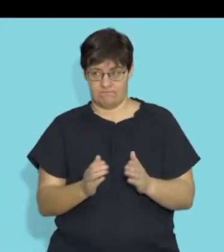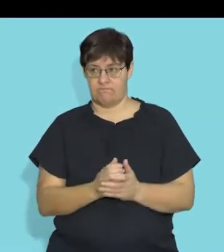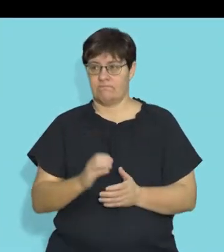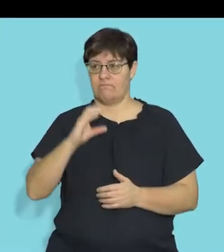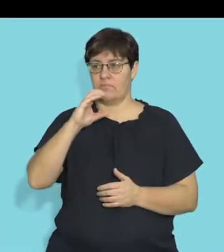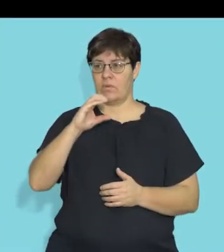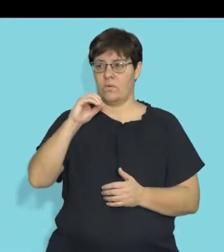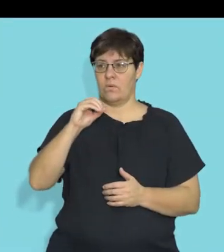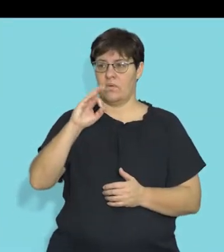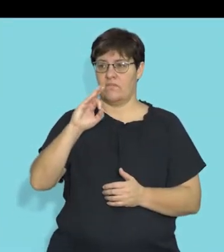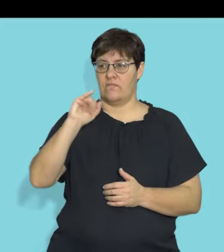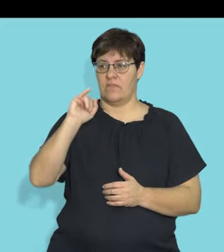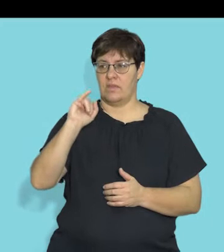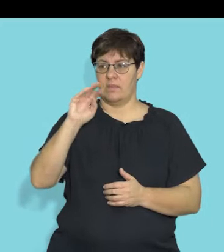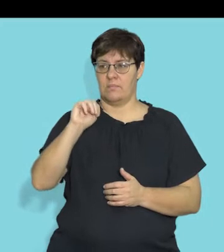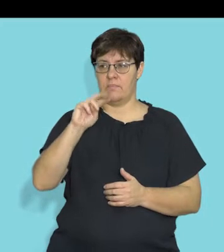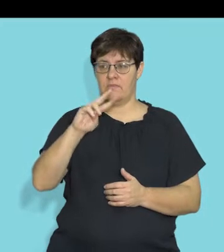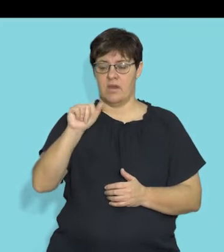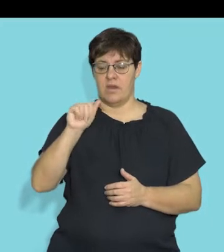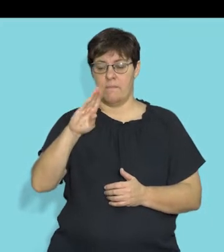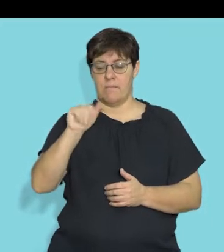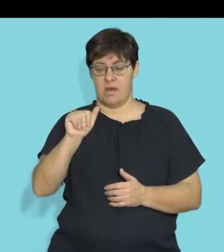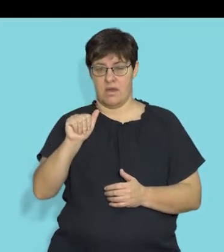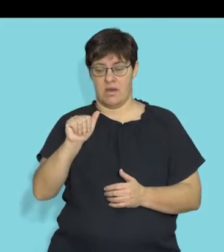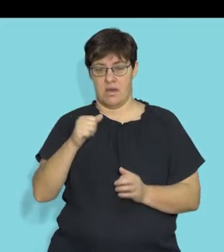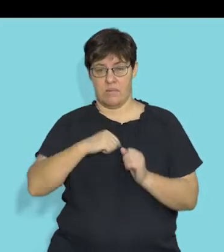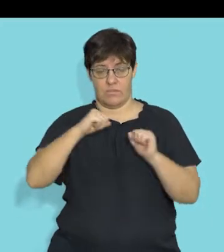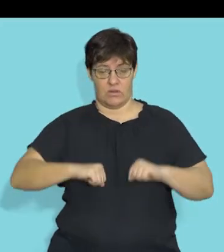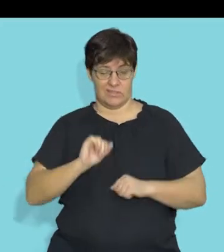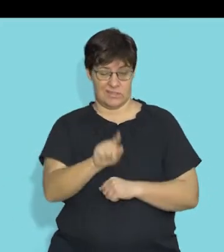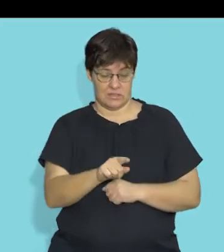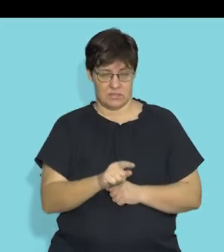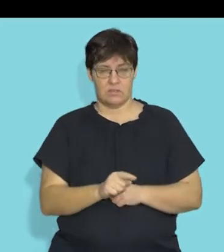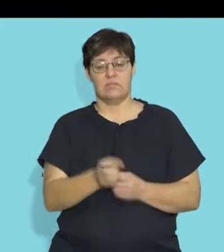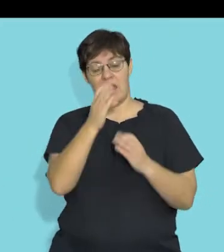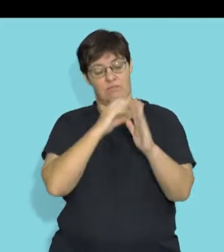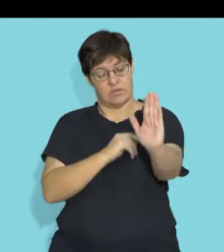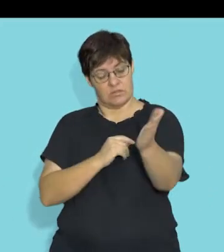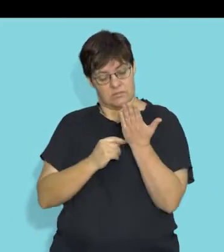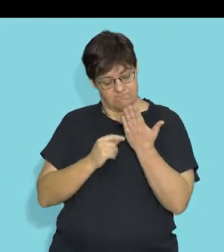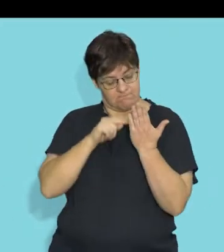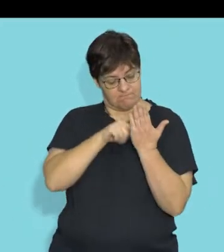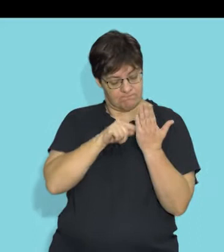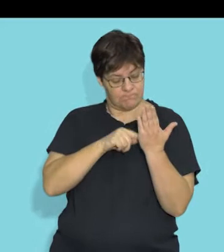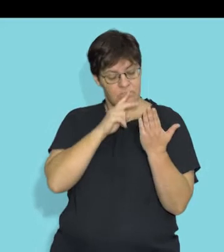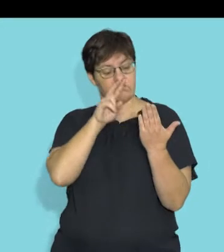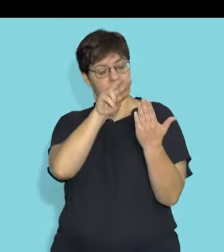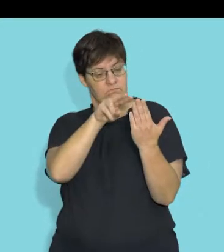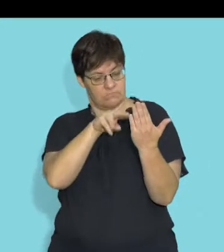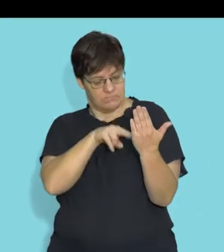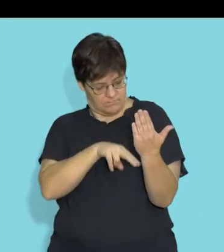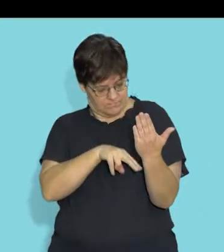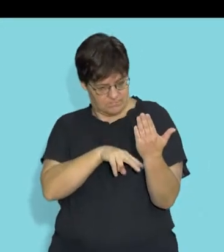Kofivamba branch, and here we have to once again look at the information and see what can